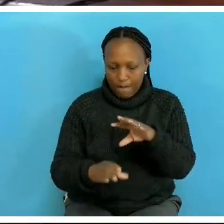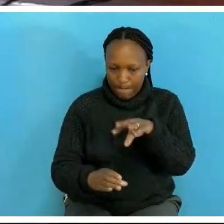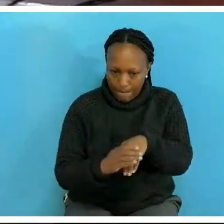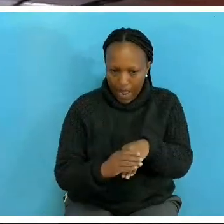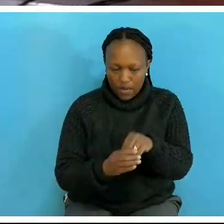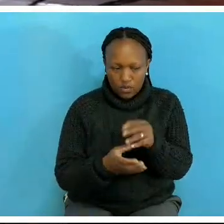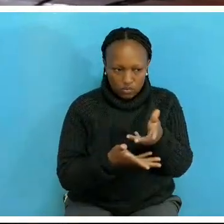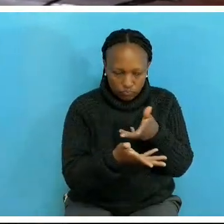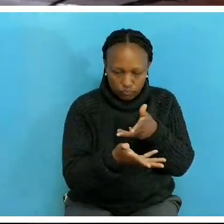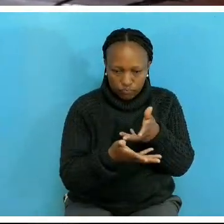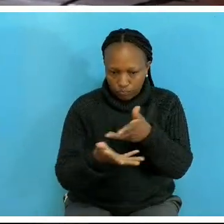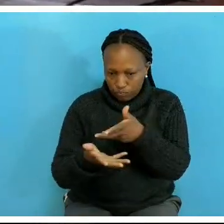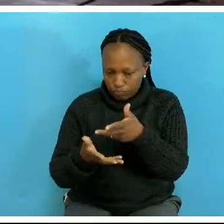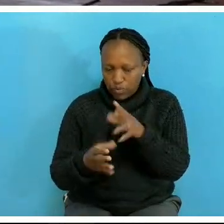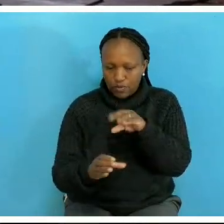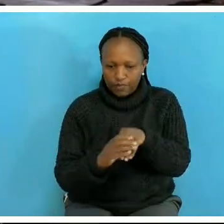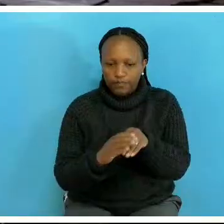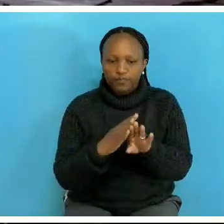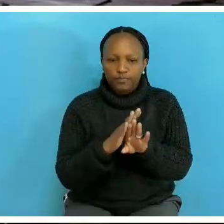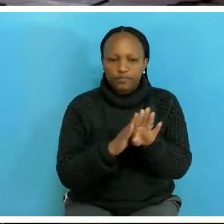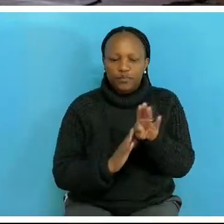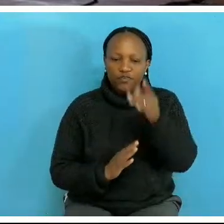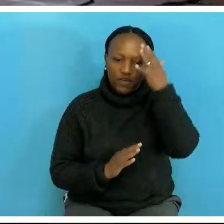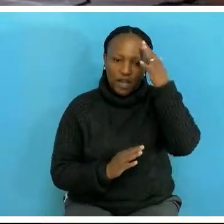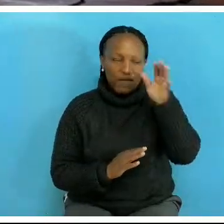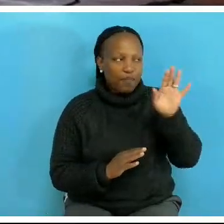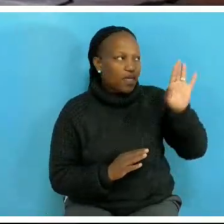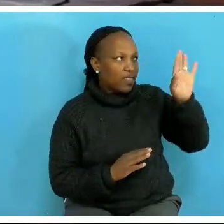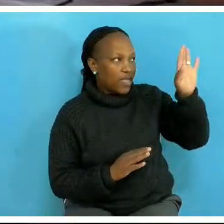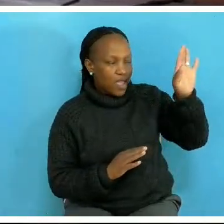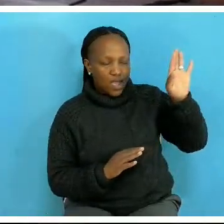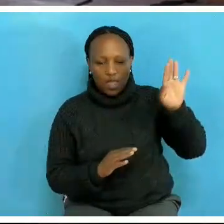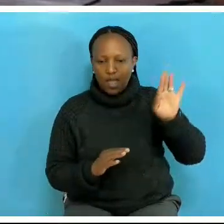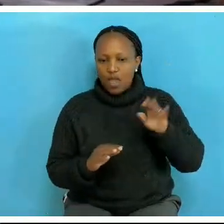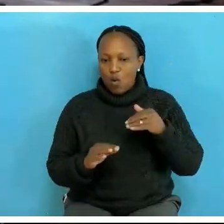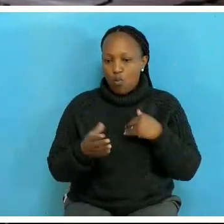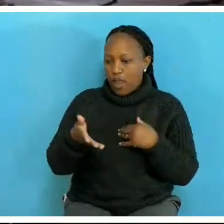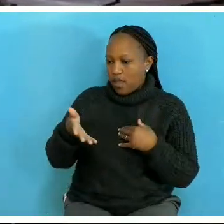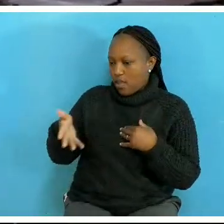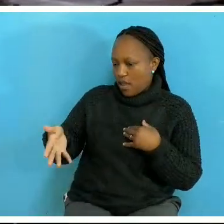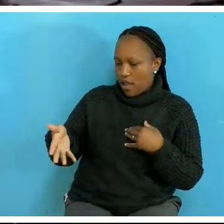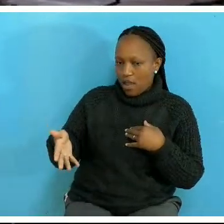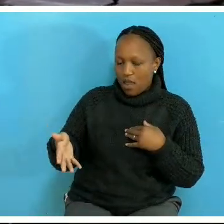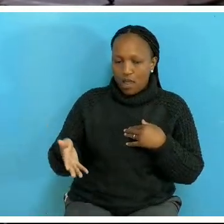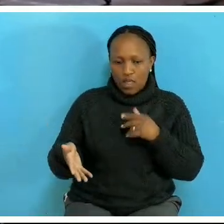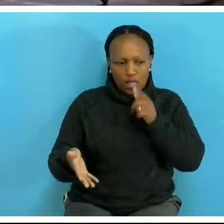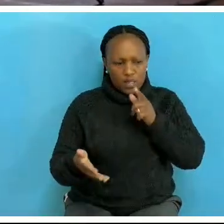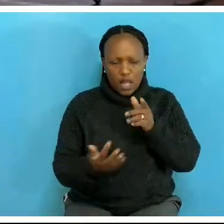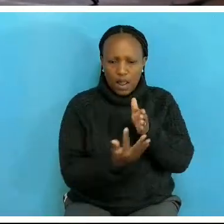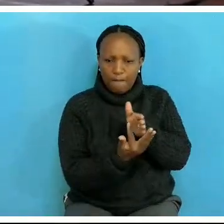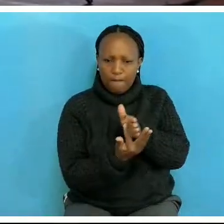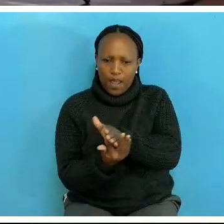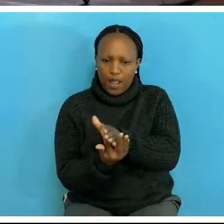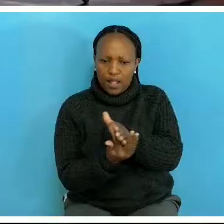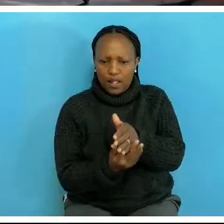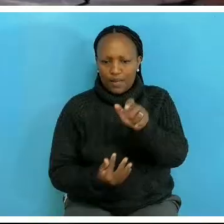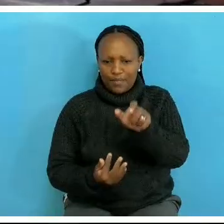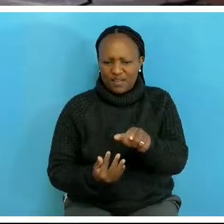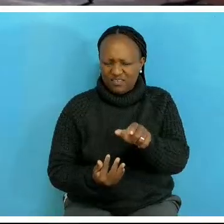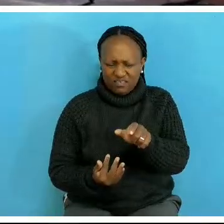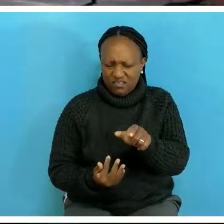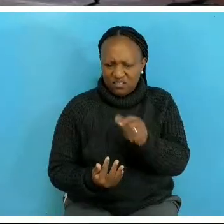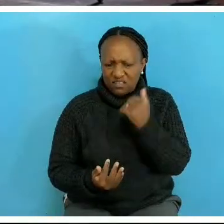part of growth. But if the government is there and we are here and they tell us about the middle people, we don't want middle people. We are tired of